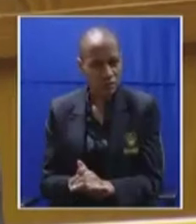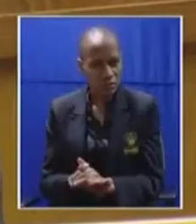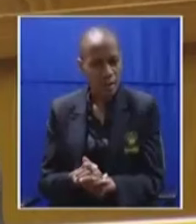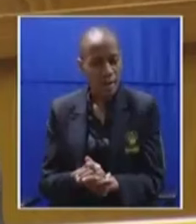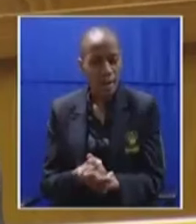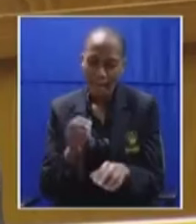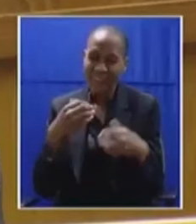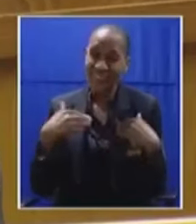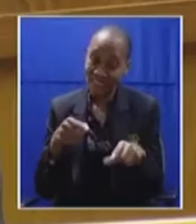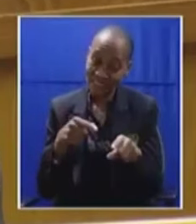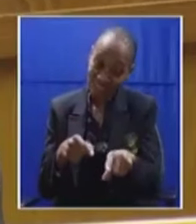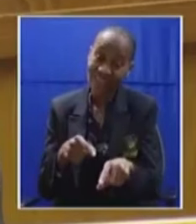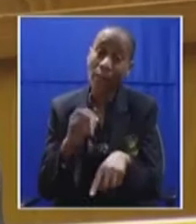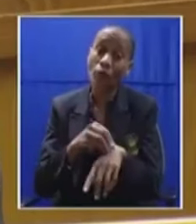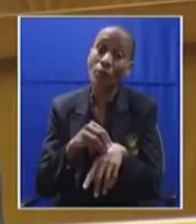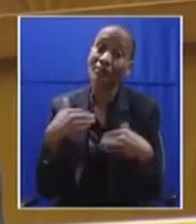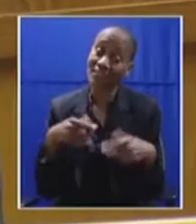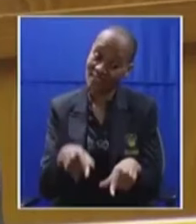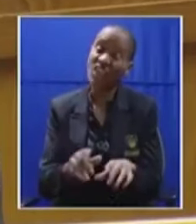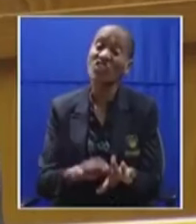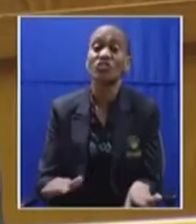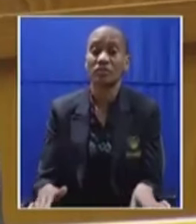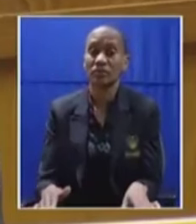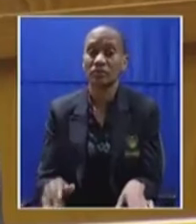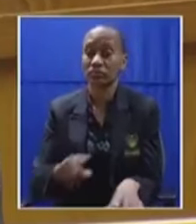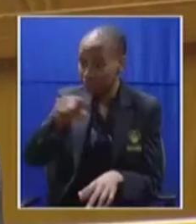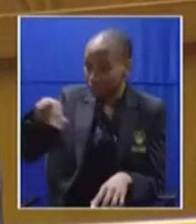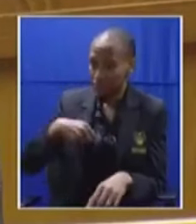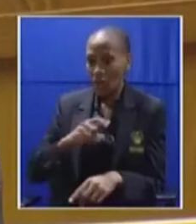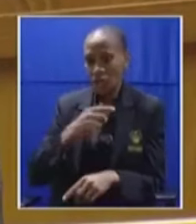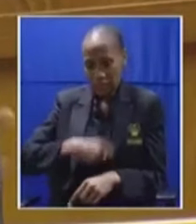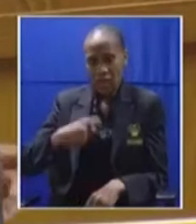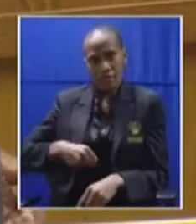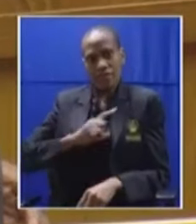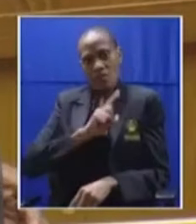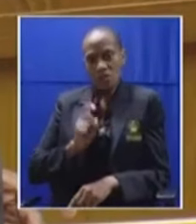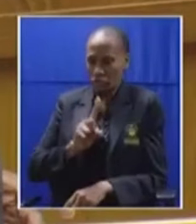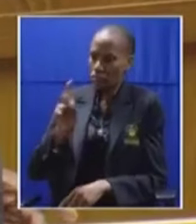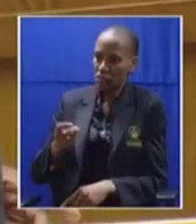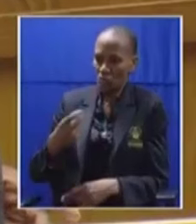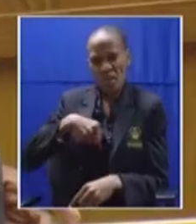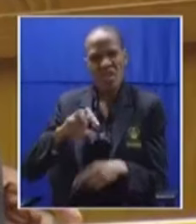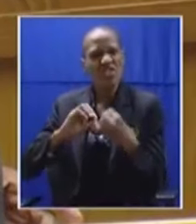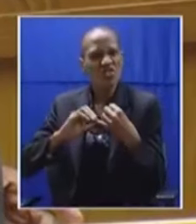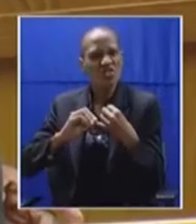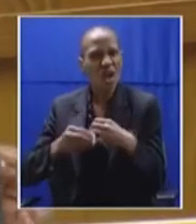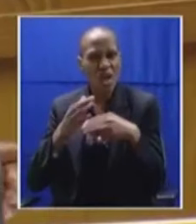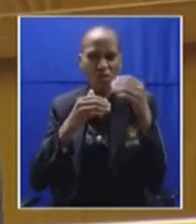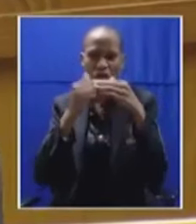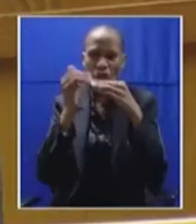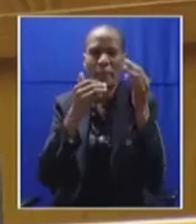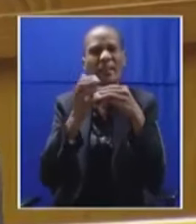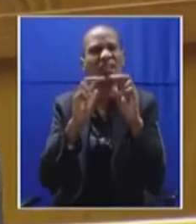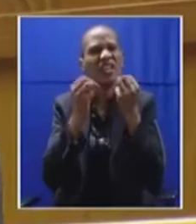problem. We need to ask ourselves, what type of society are we trying to engender and